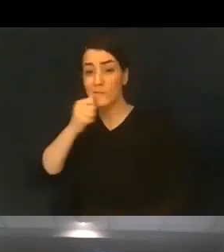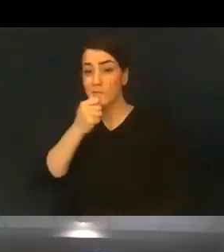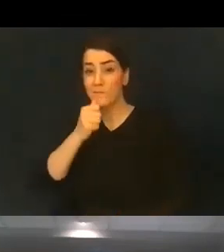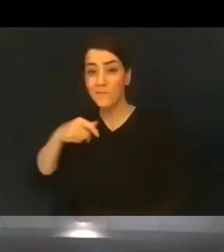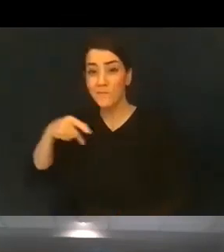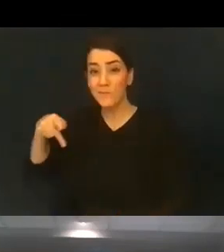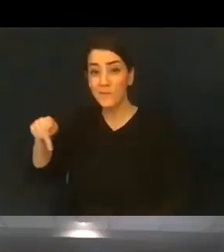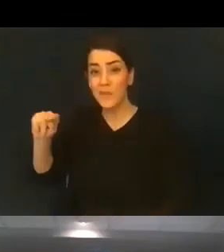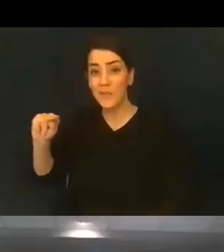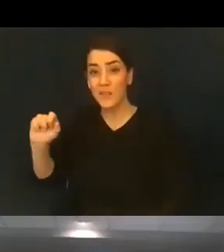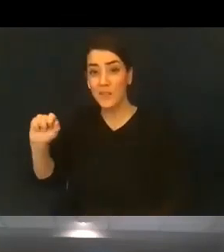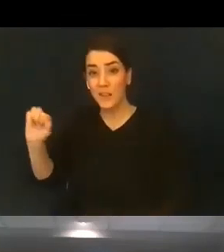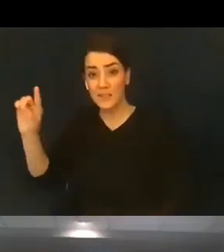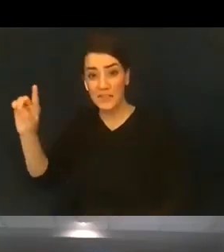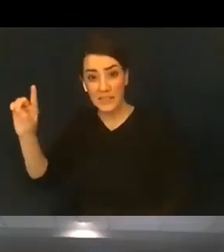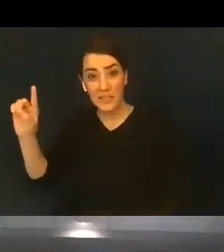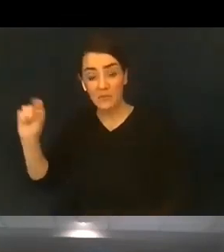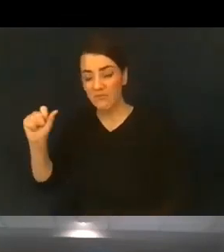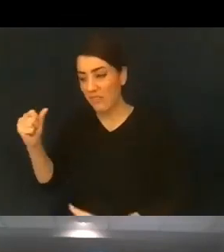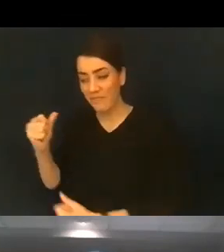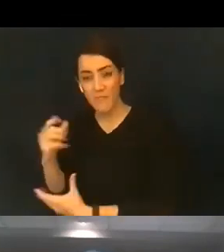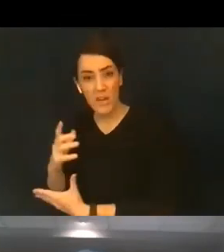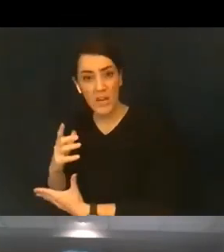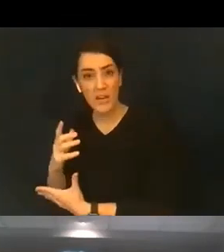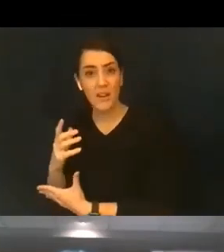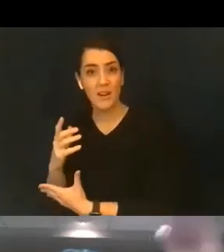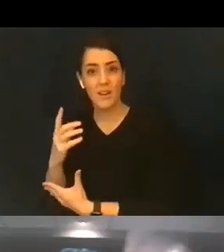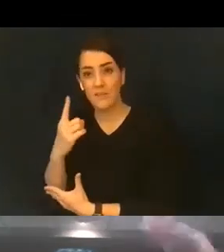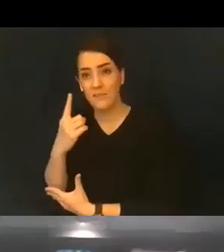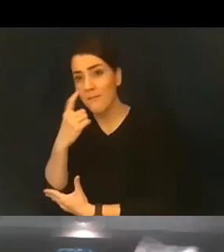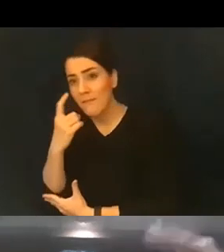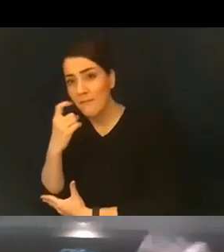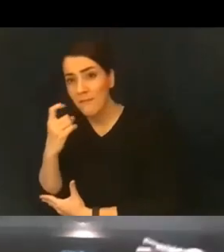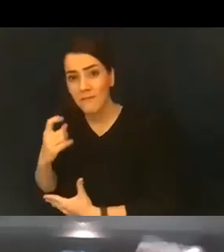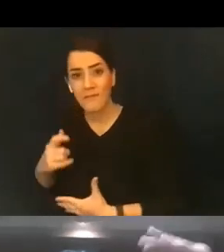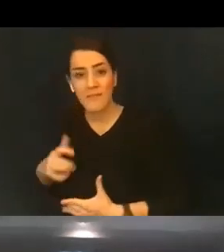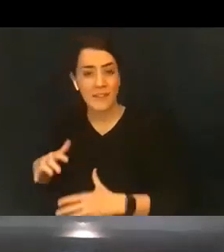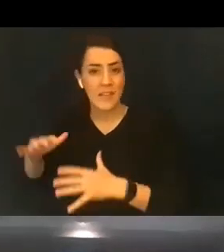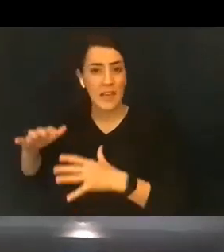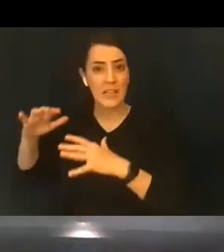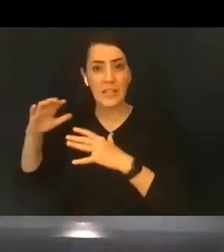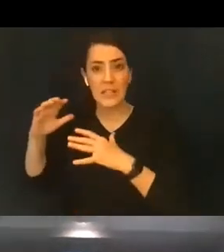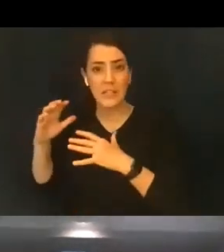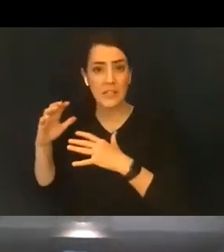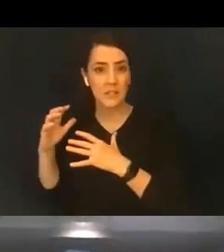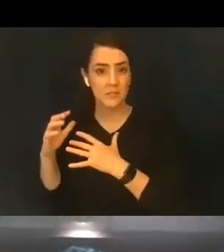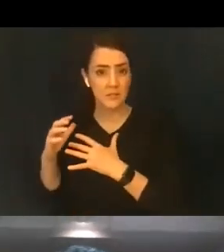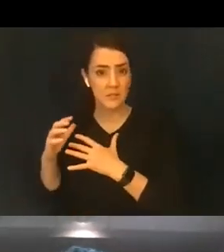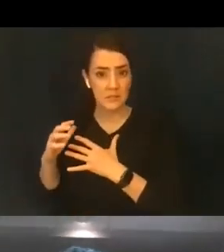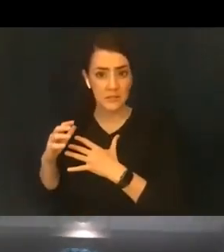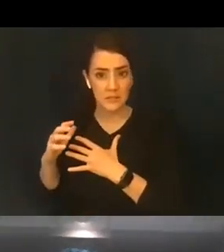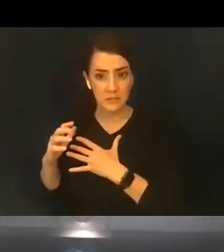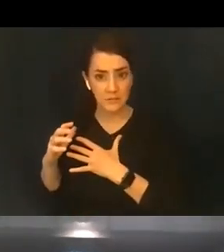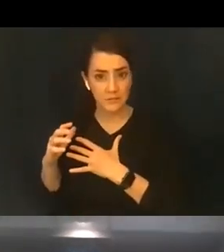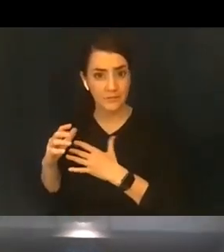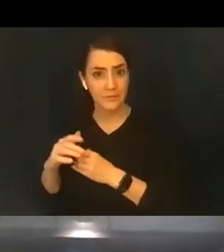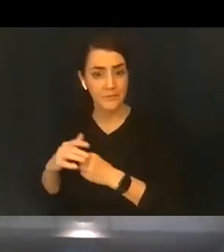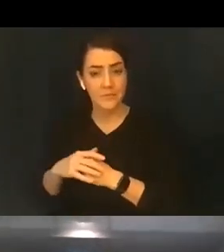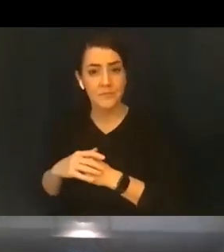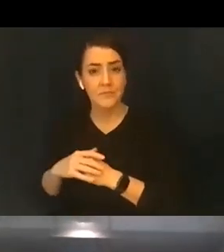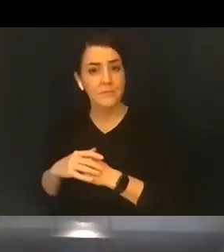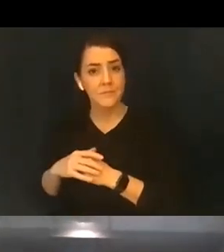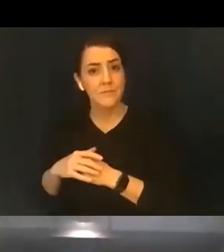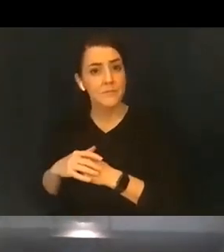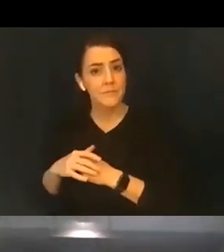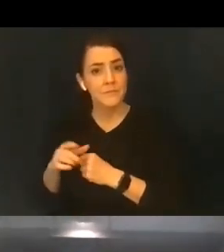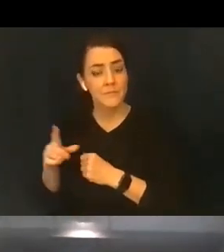out, who are challenged by invisible glass ceilings and invisible glass walls,